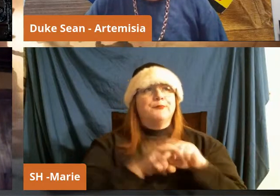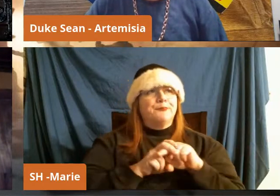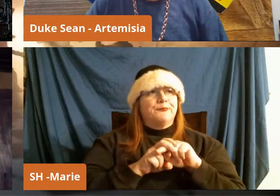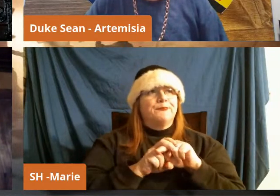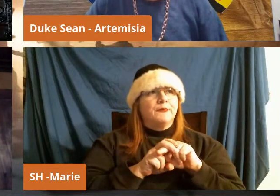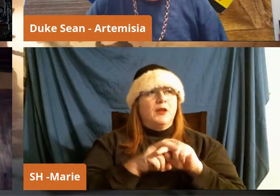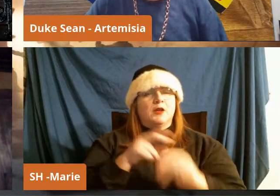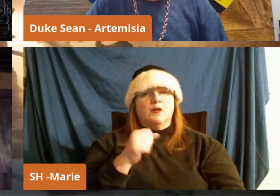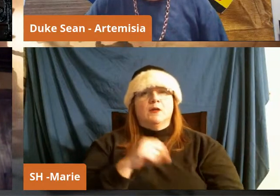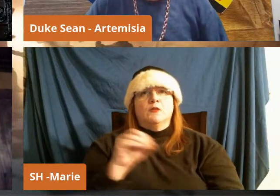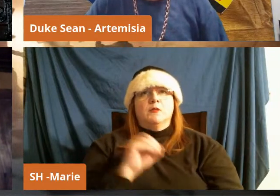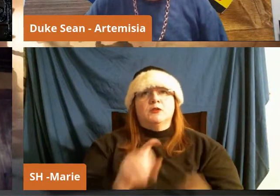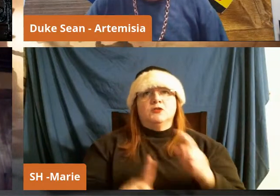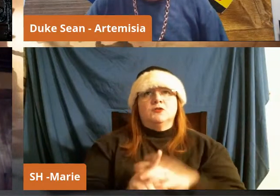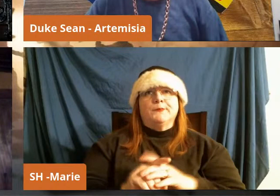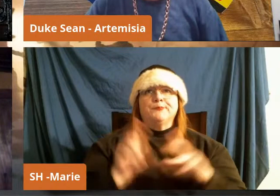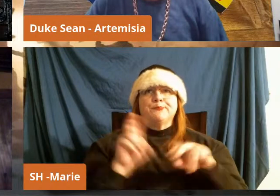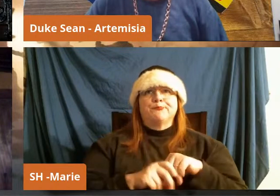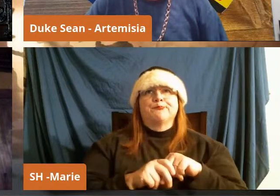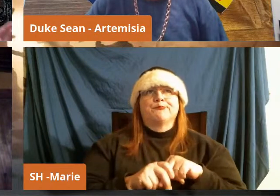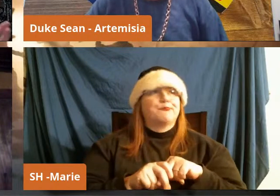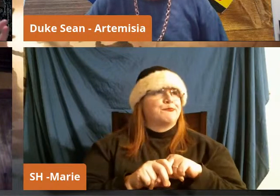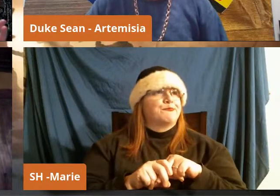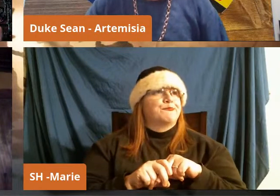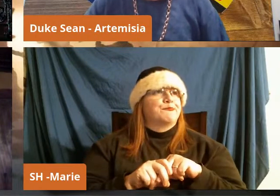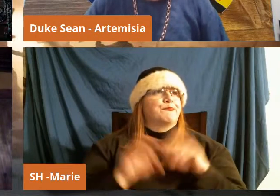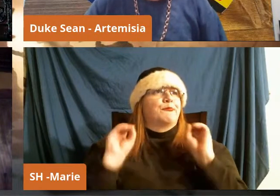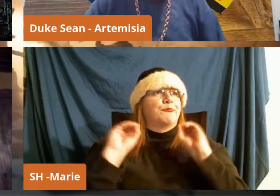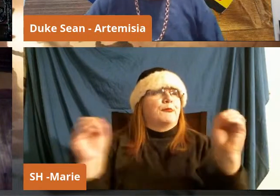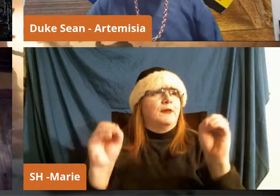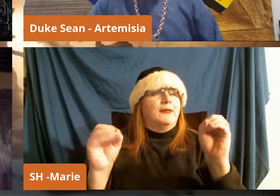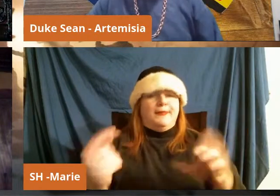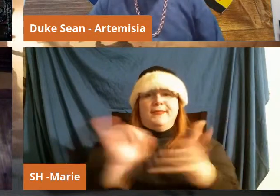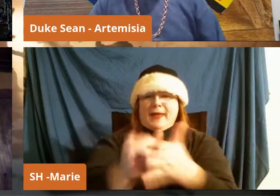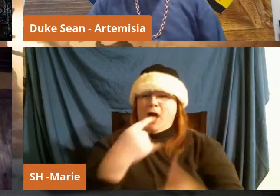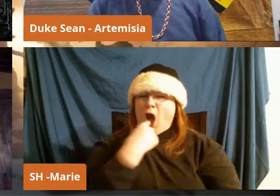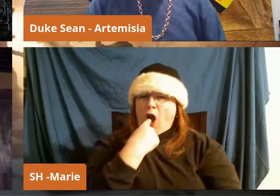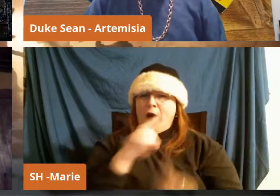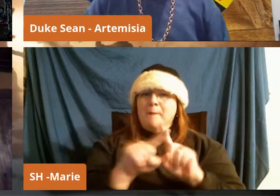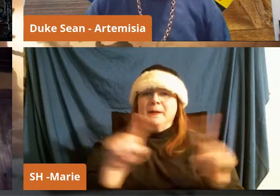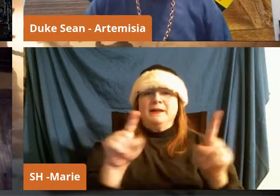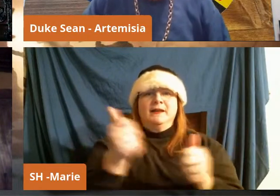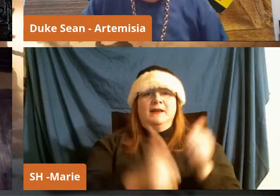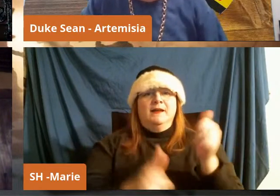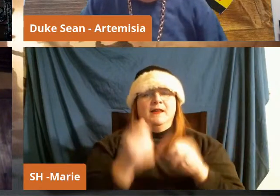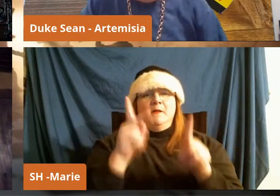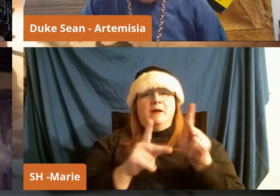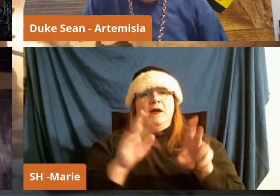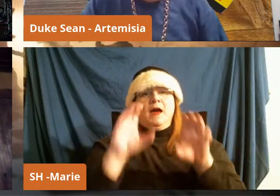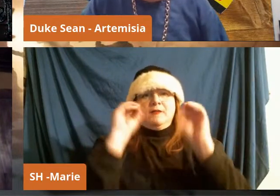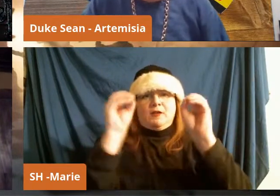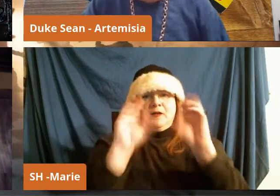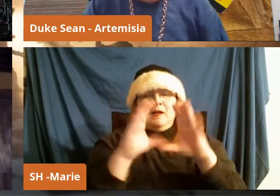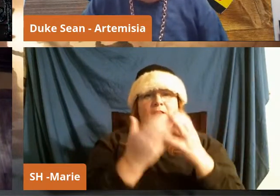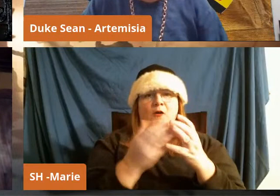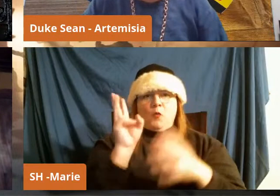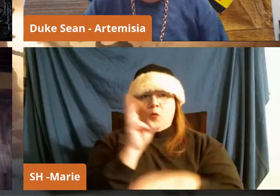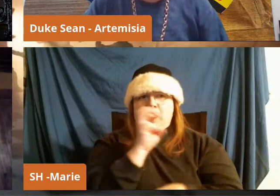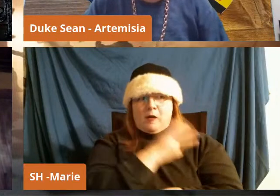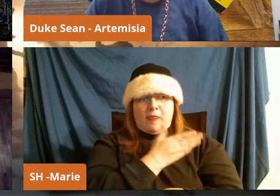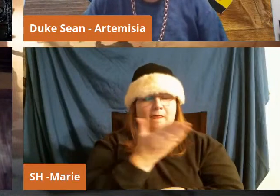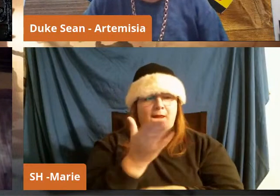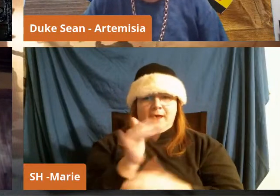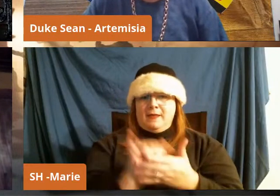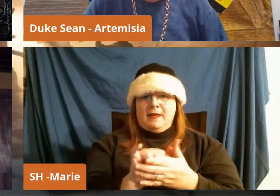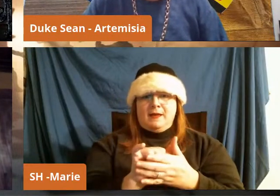you and the moderator, and nobody shows up to it, right? Yeah, that sucks. And I get not every class is everybody's cup of tea, right? I've taught classes on some weird subjects that